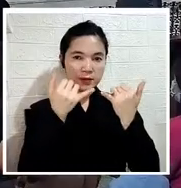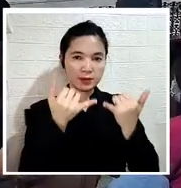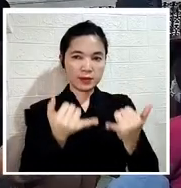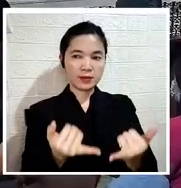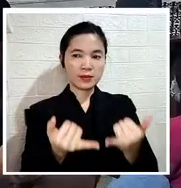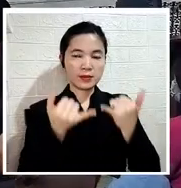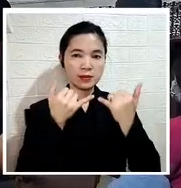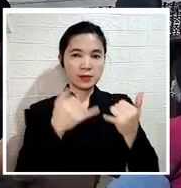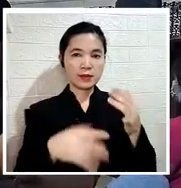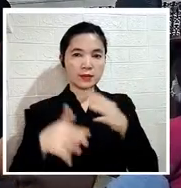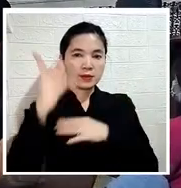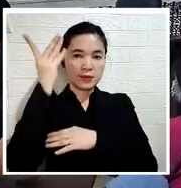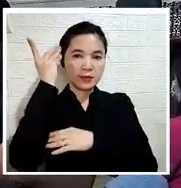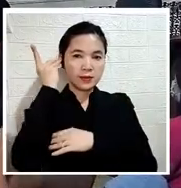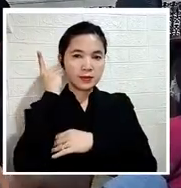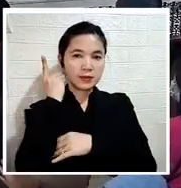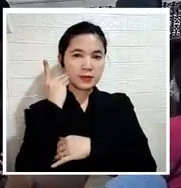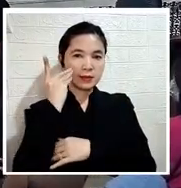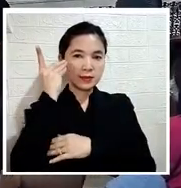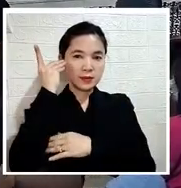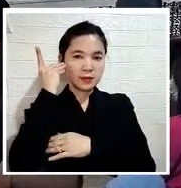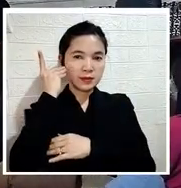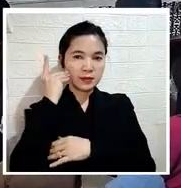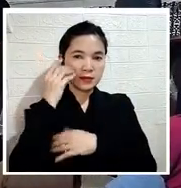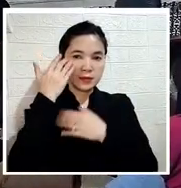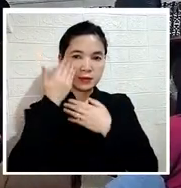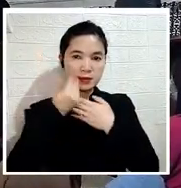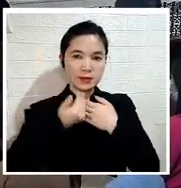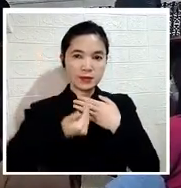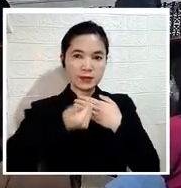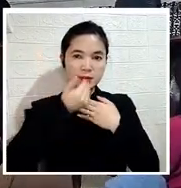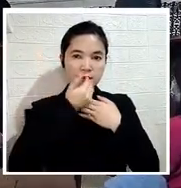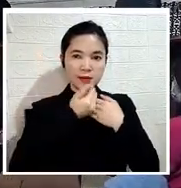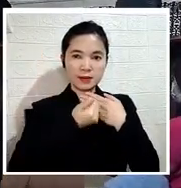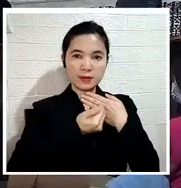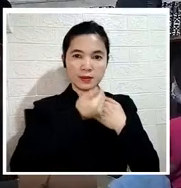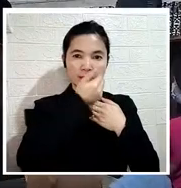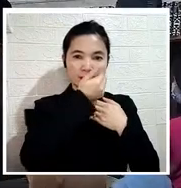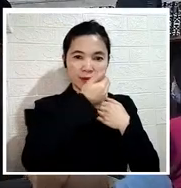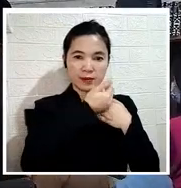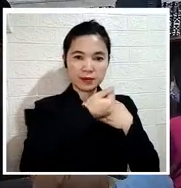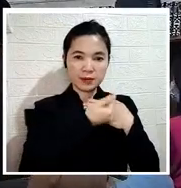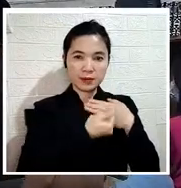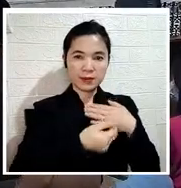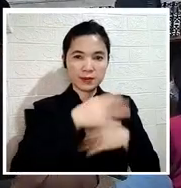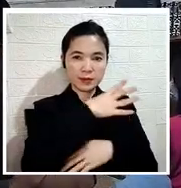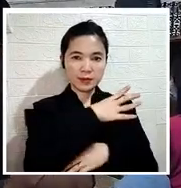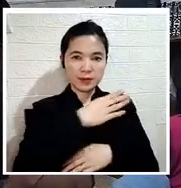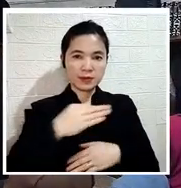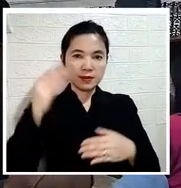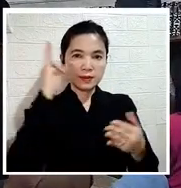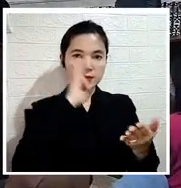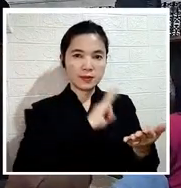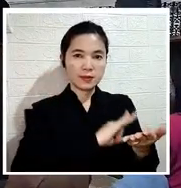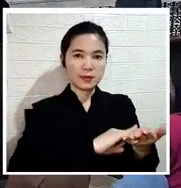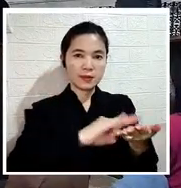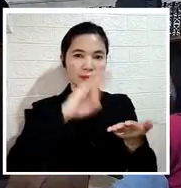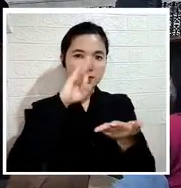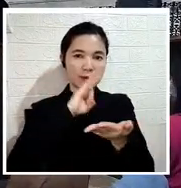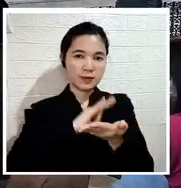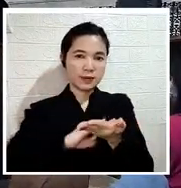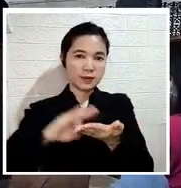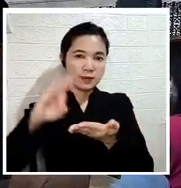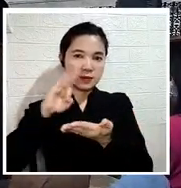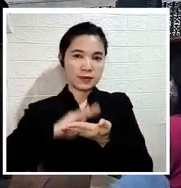heaven. Give us this day our daily bread,